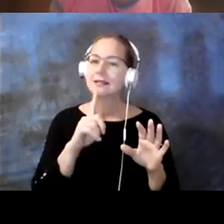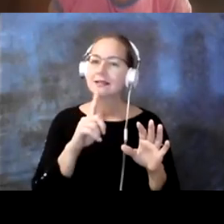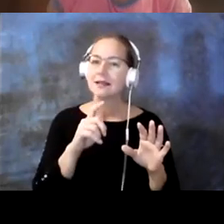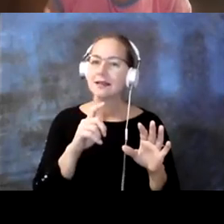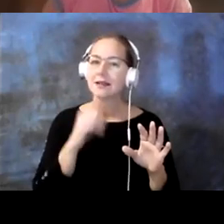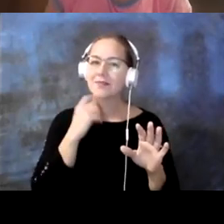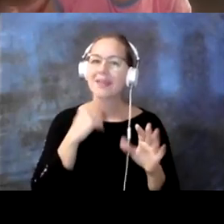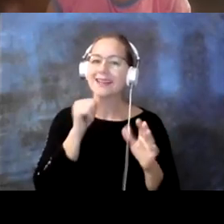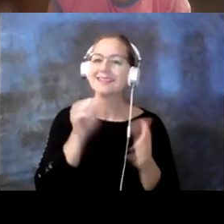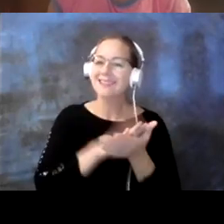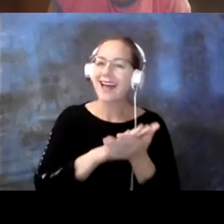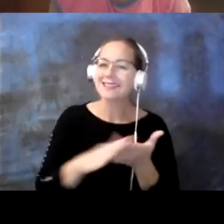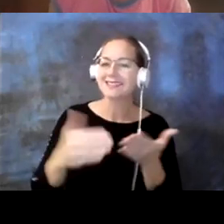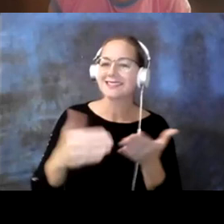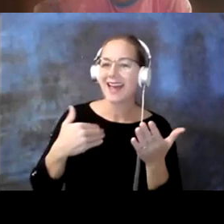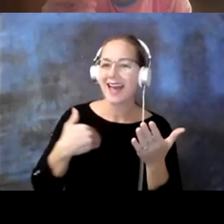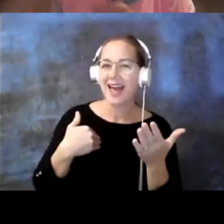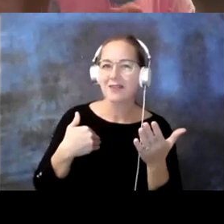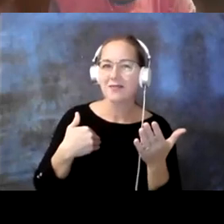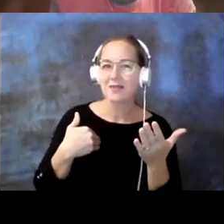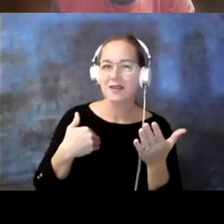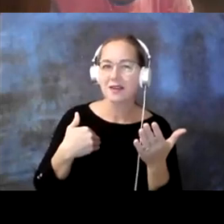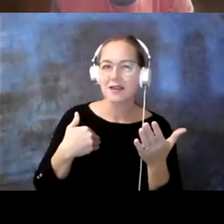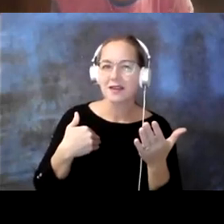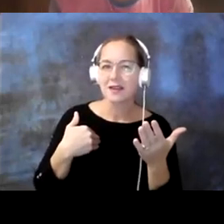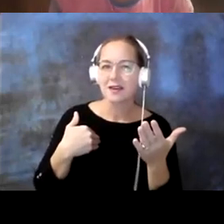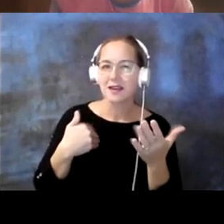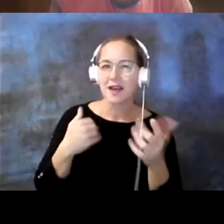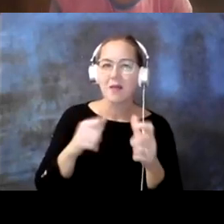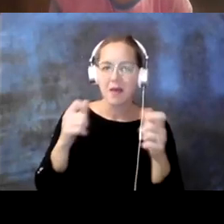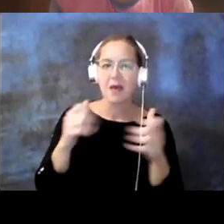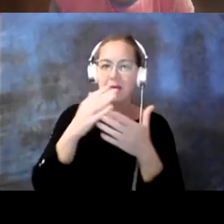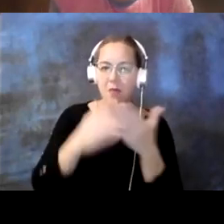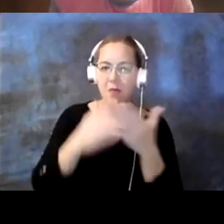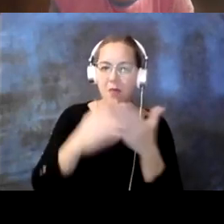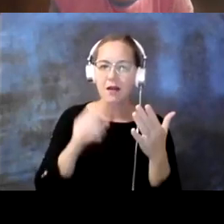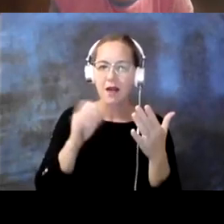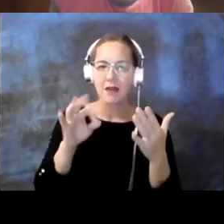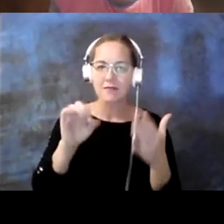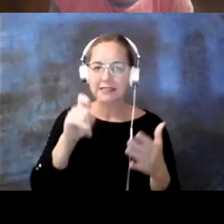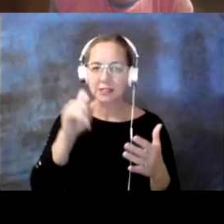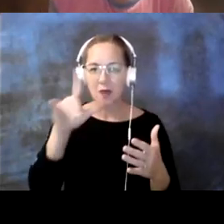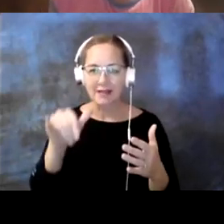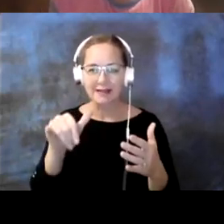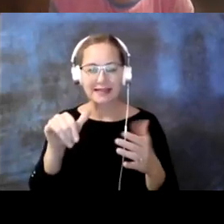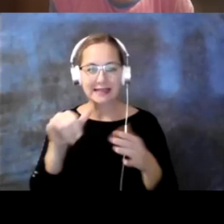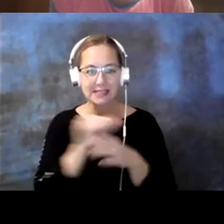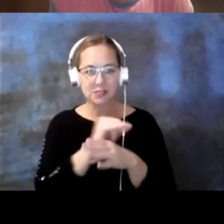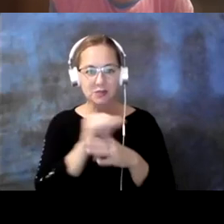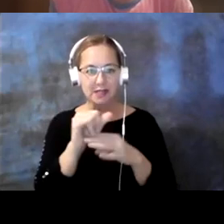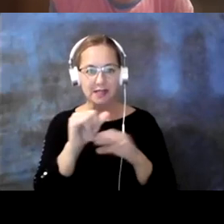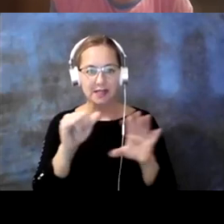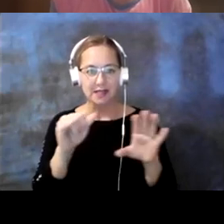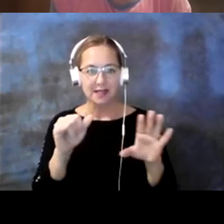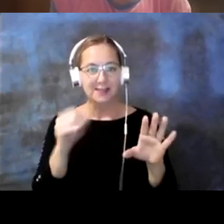have like us represented in a major part of the sexuality industry, like you know what I